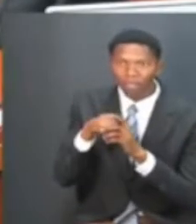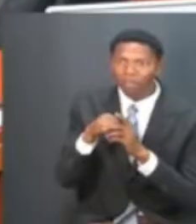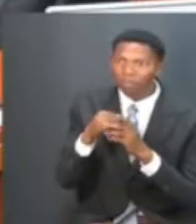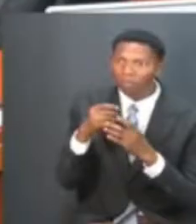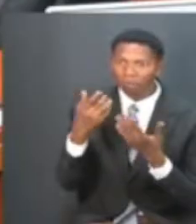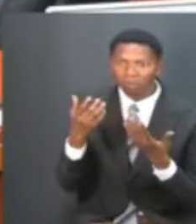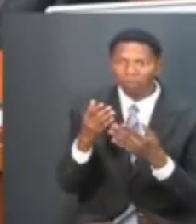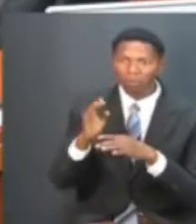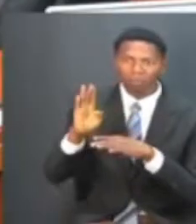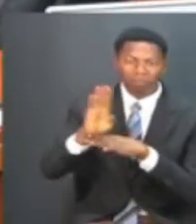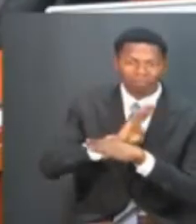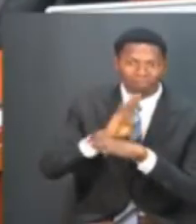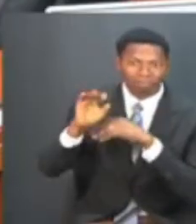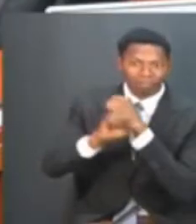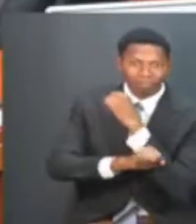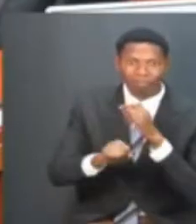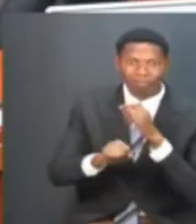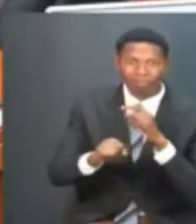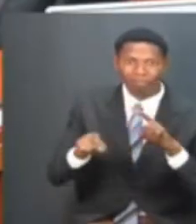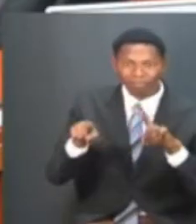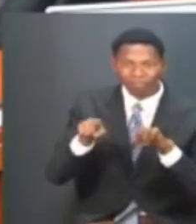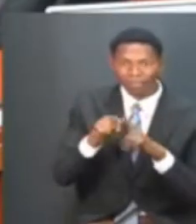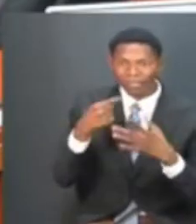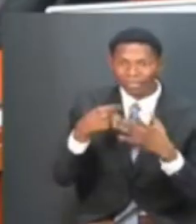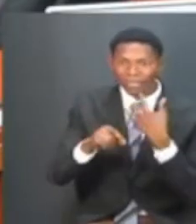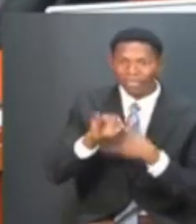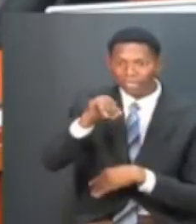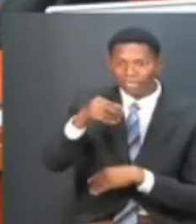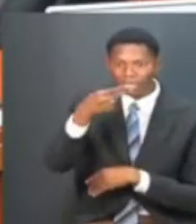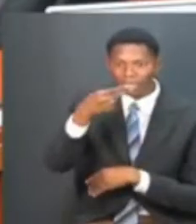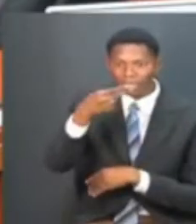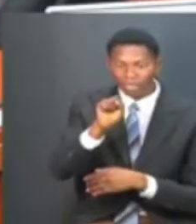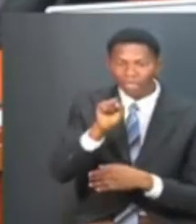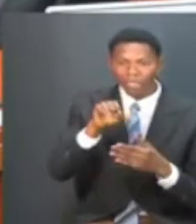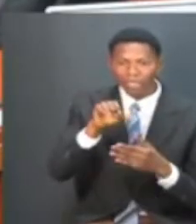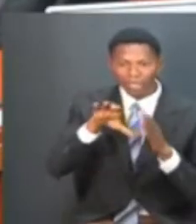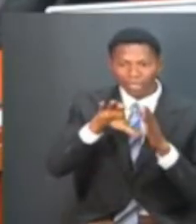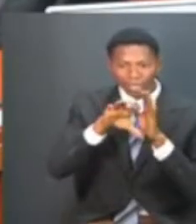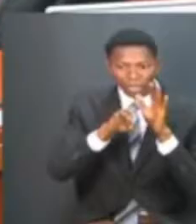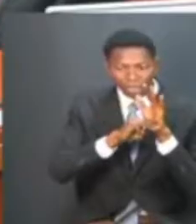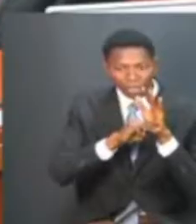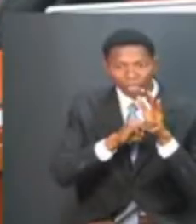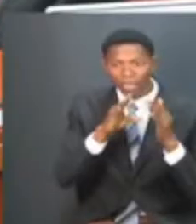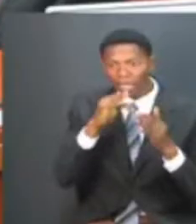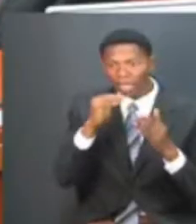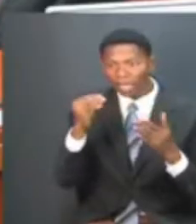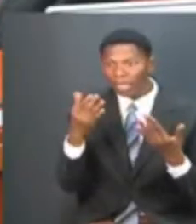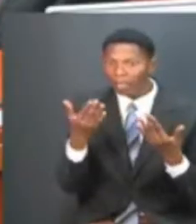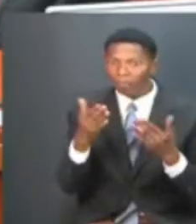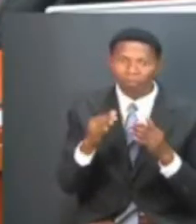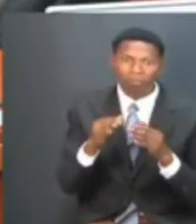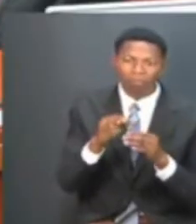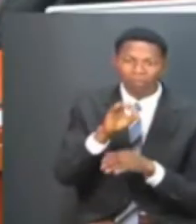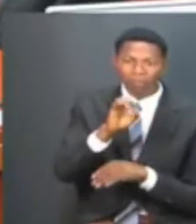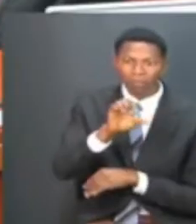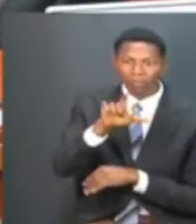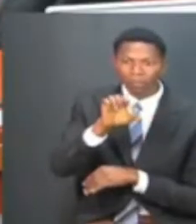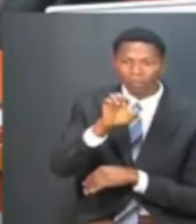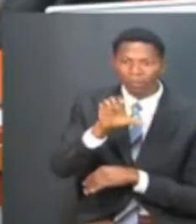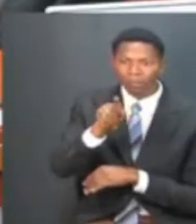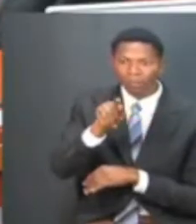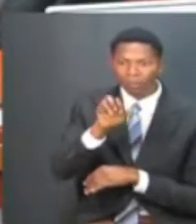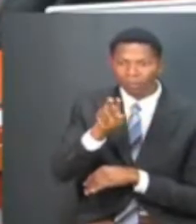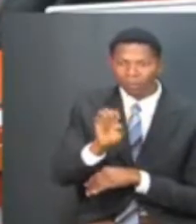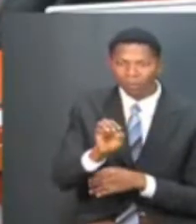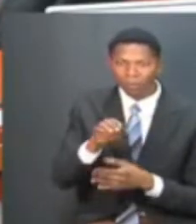entrepreneurship as a core course in the junior high school academic curriculum and as elective in the senior high